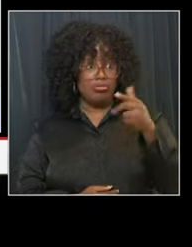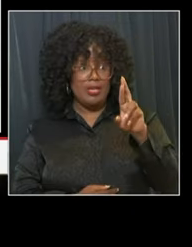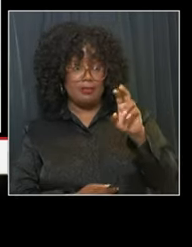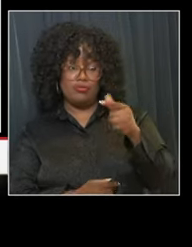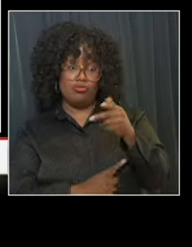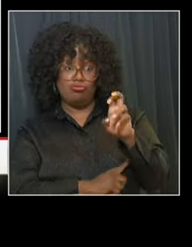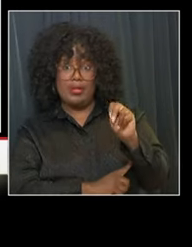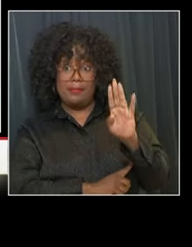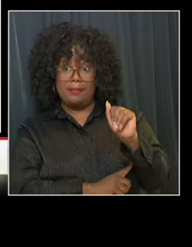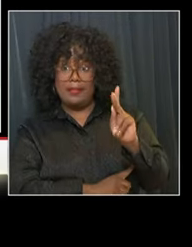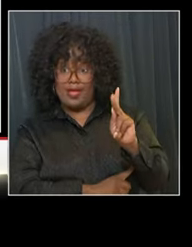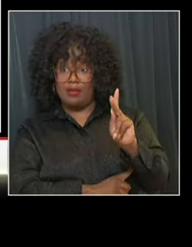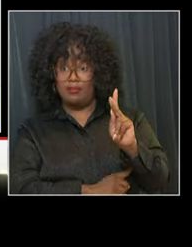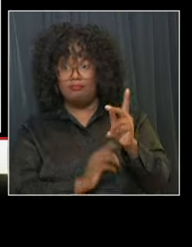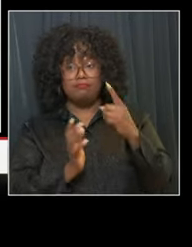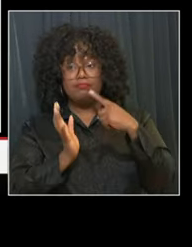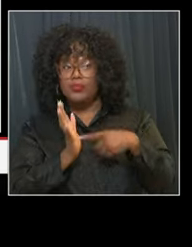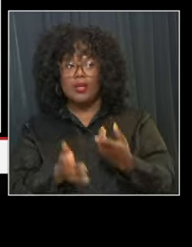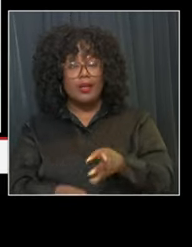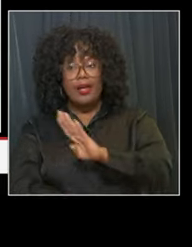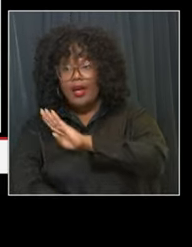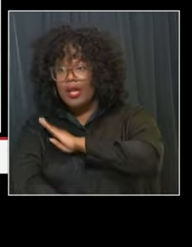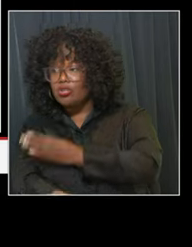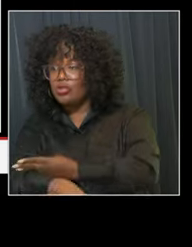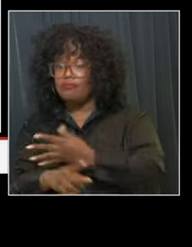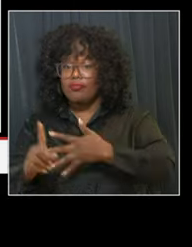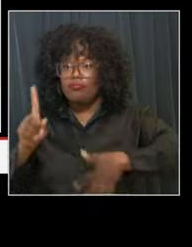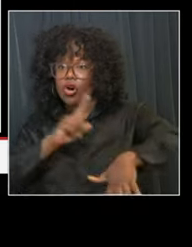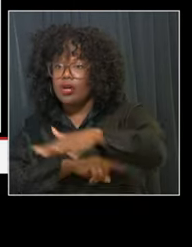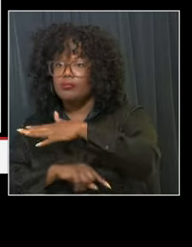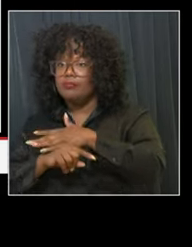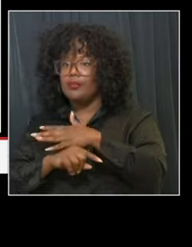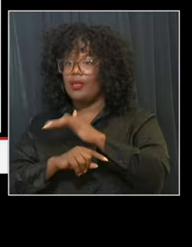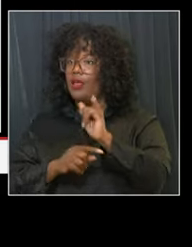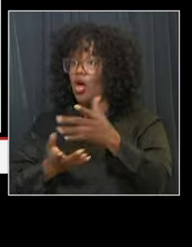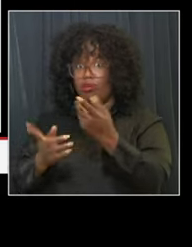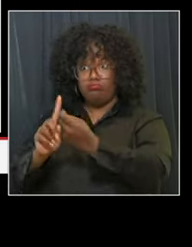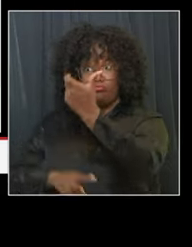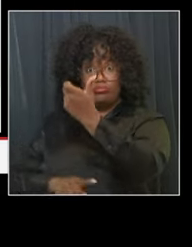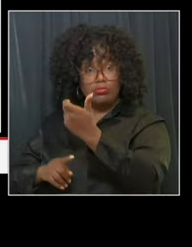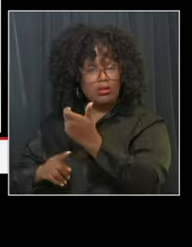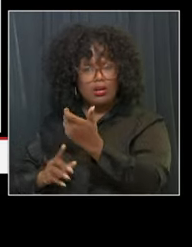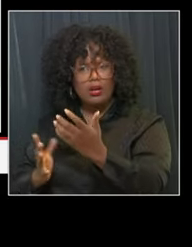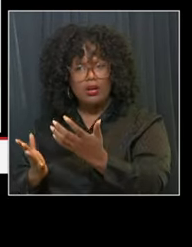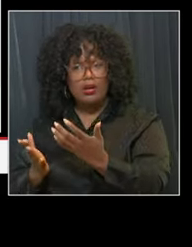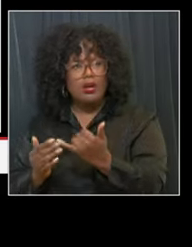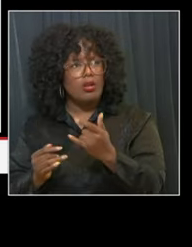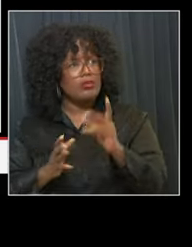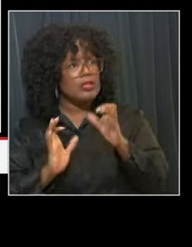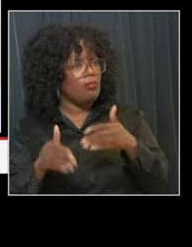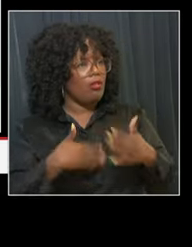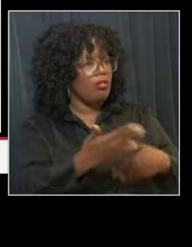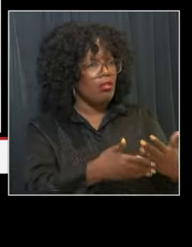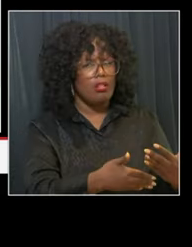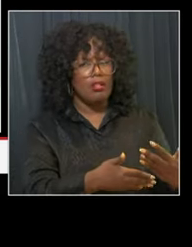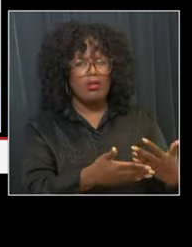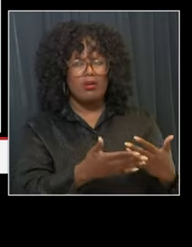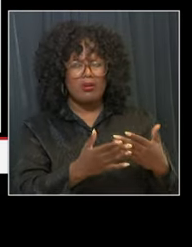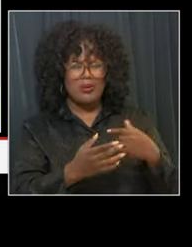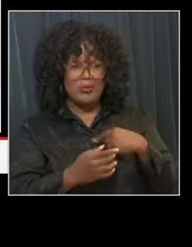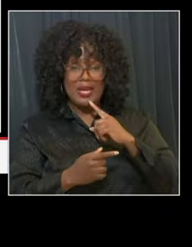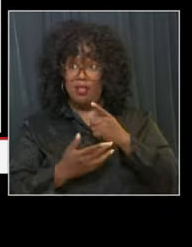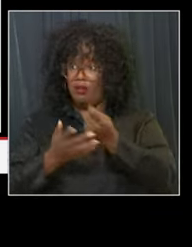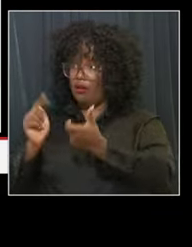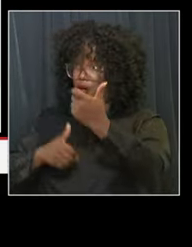environmental goals in a tough budget, and so I want to flag that as something that's really concerning, because I think the DC Green Bank has proven the ability to